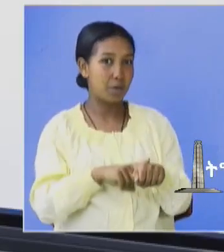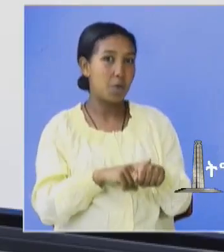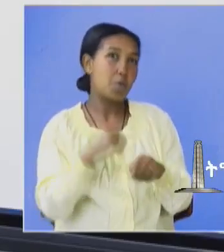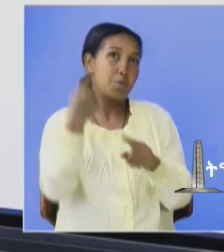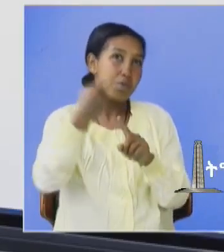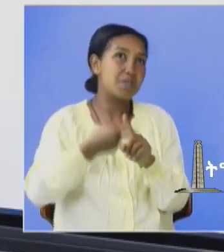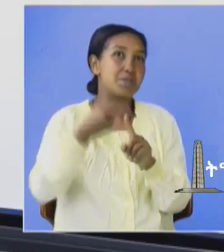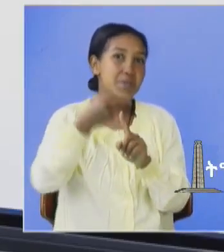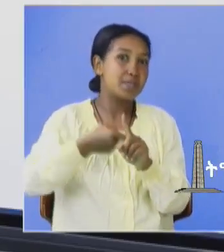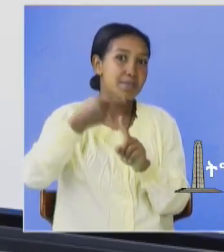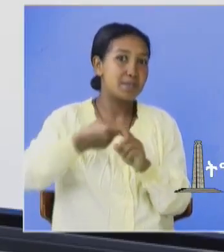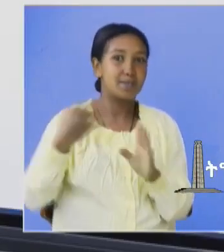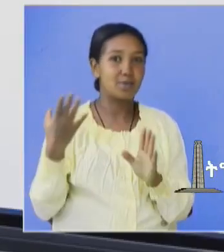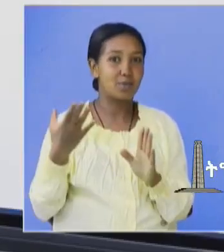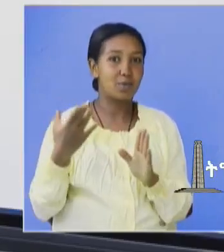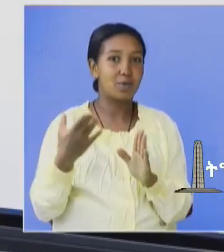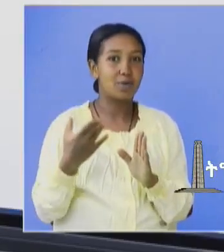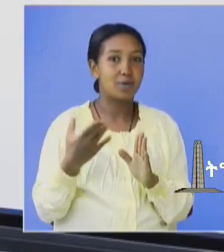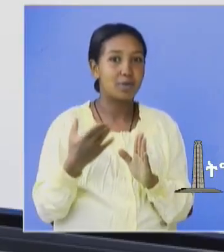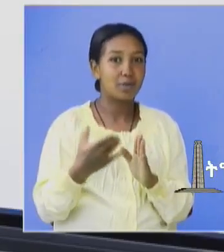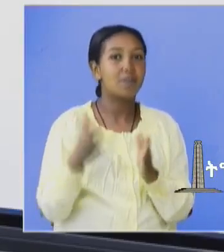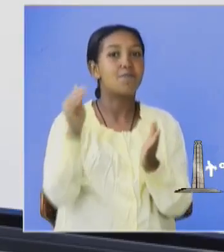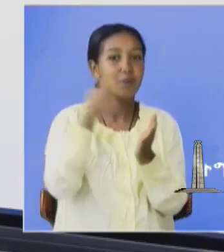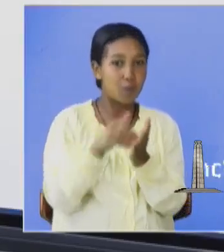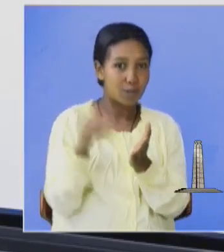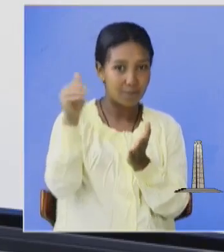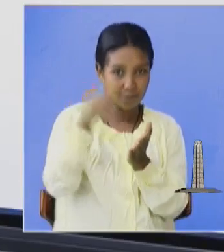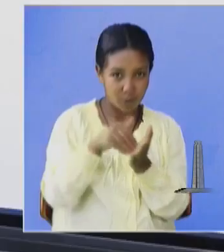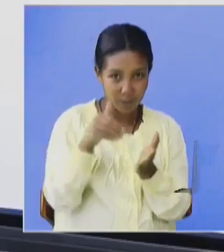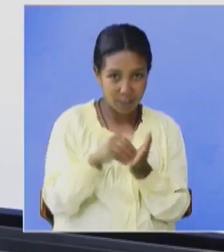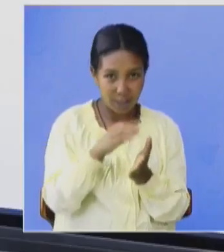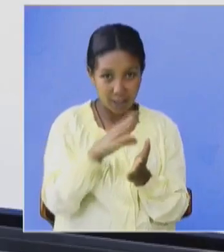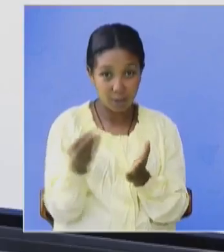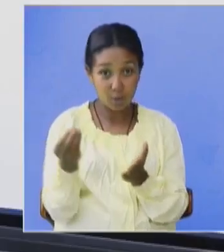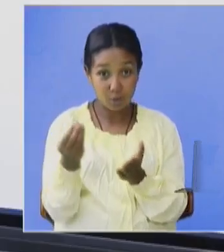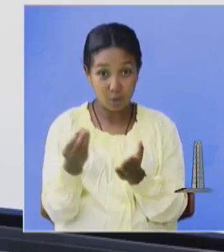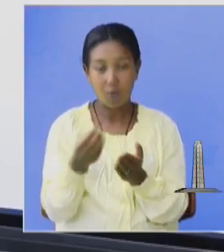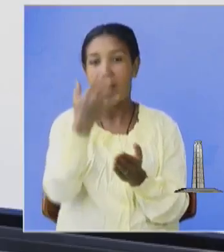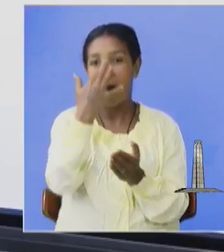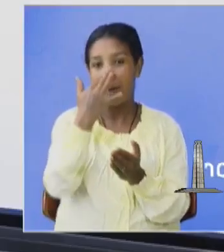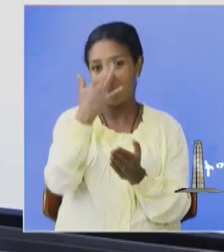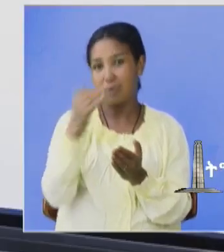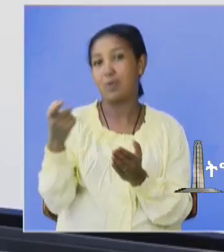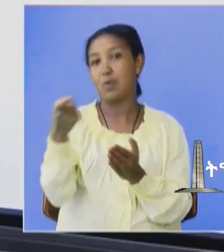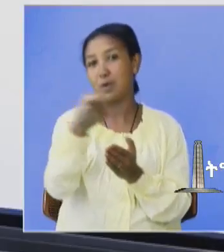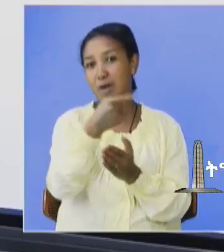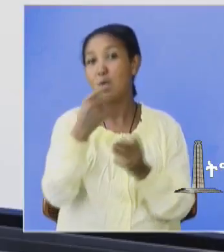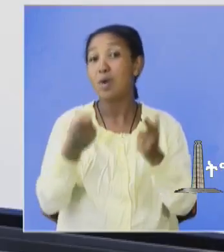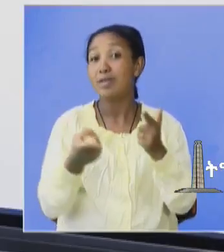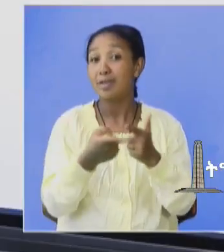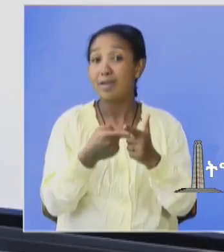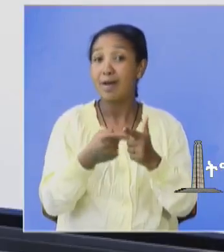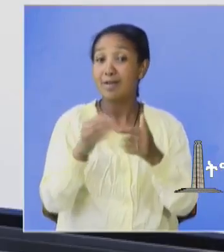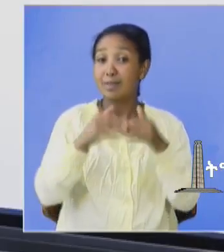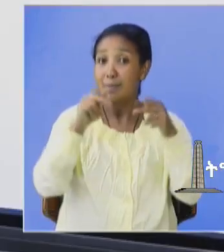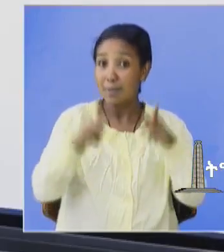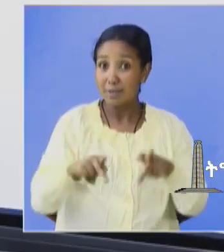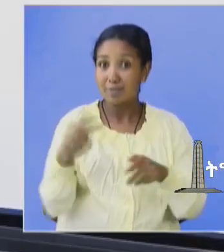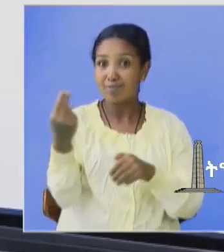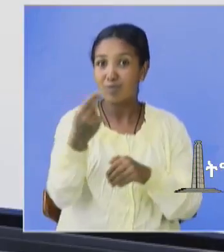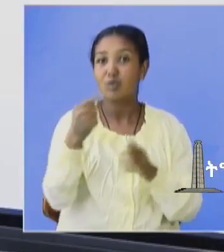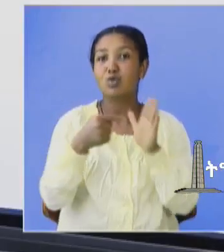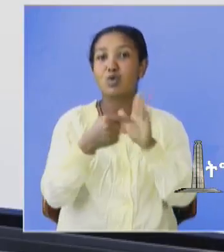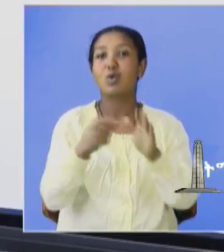month. It has to be frequently and also as a habit. The next one, to show